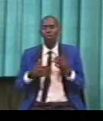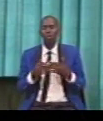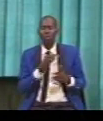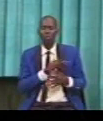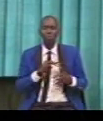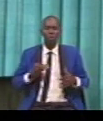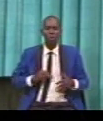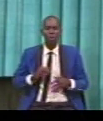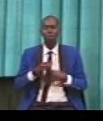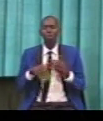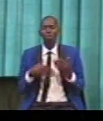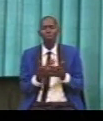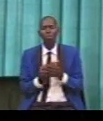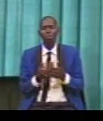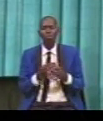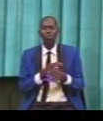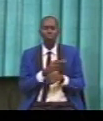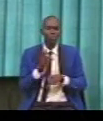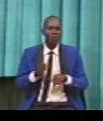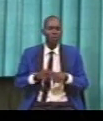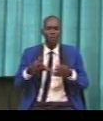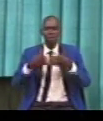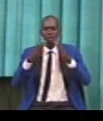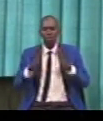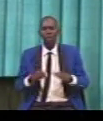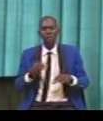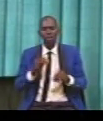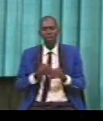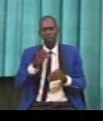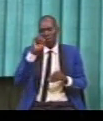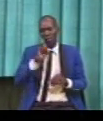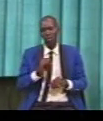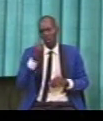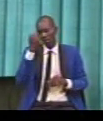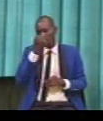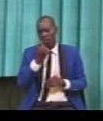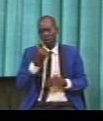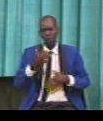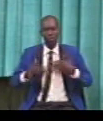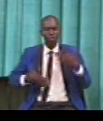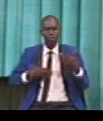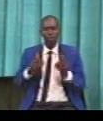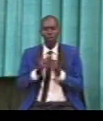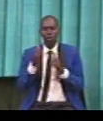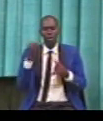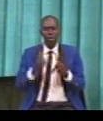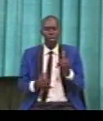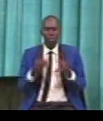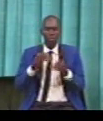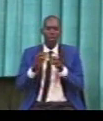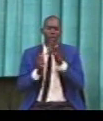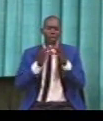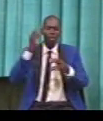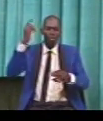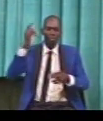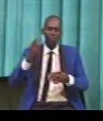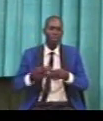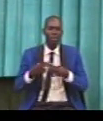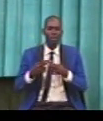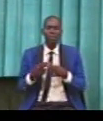in South Africa. Joy never end. In Jesus' name we pray.